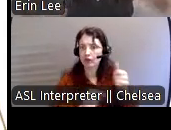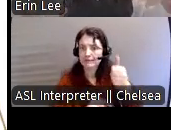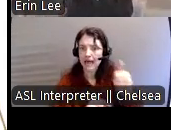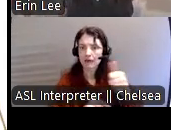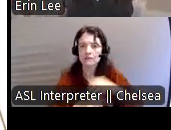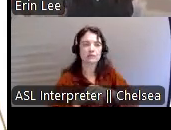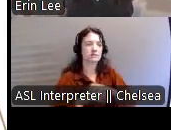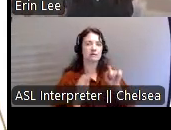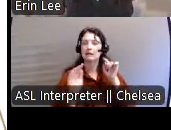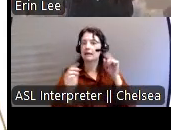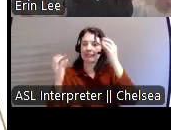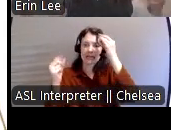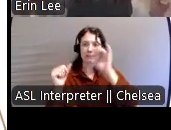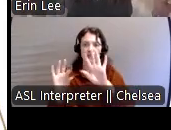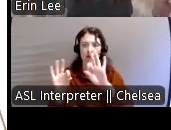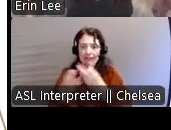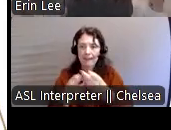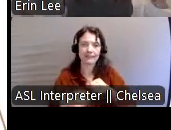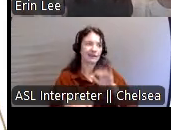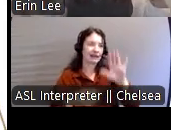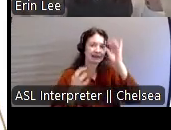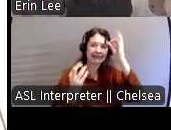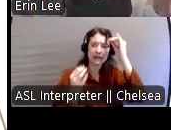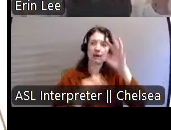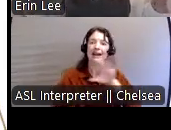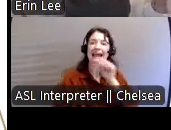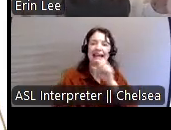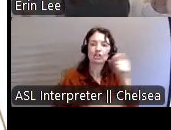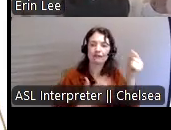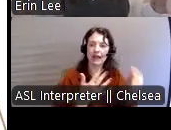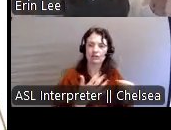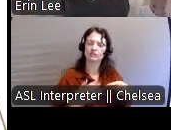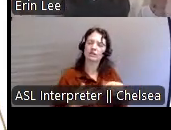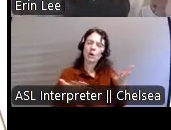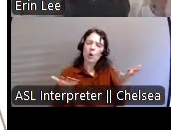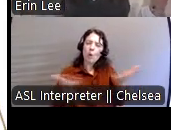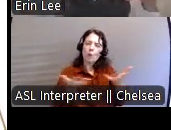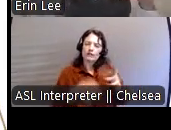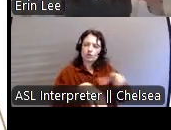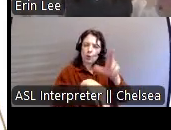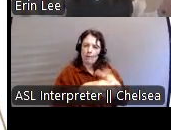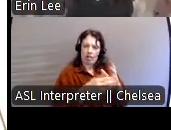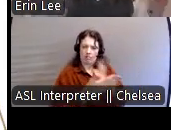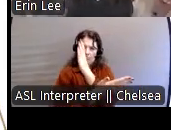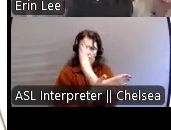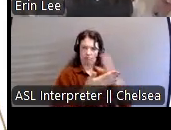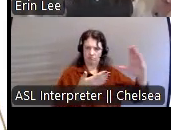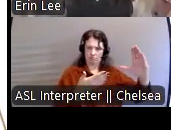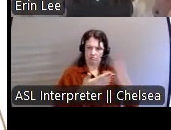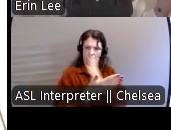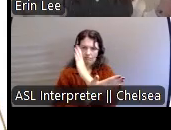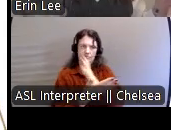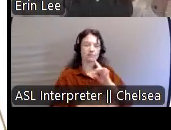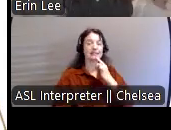family, thinking about the aging factors, what's within the norm of aging and the spectrum, and what would be